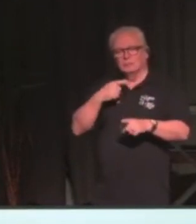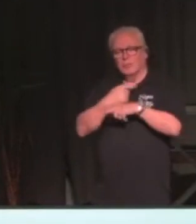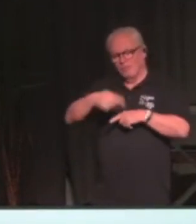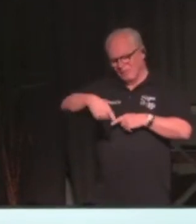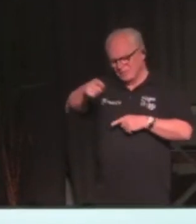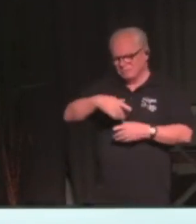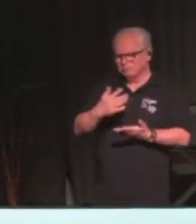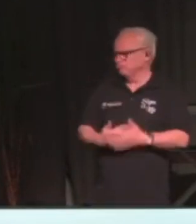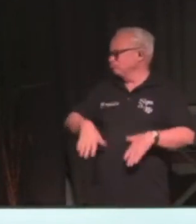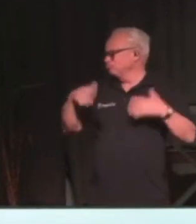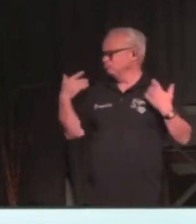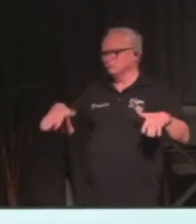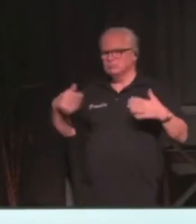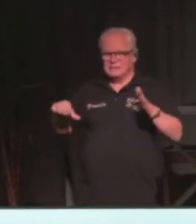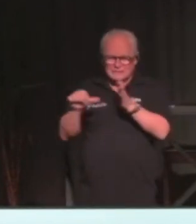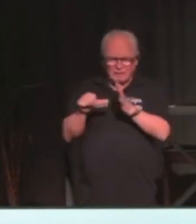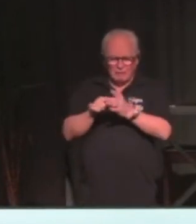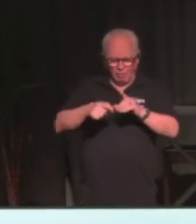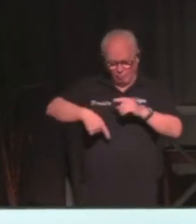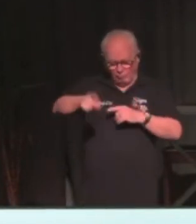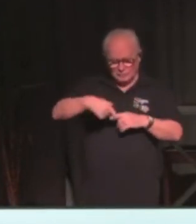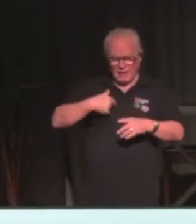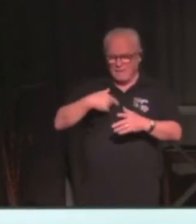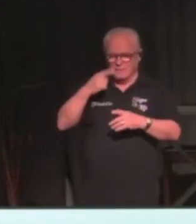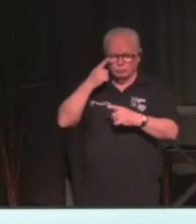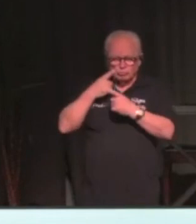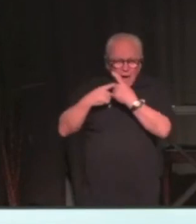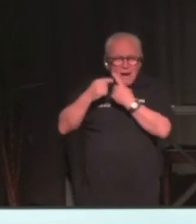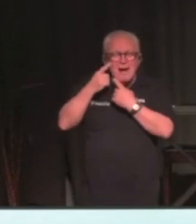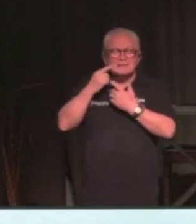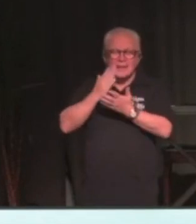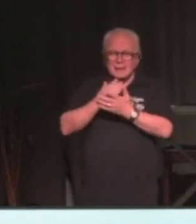been such a hard week for me. I have cried